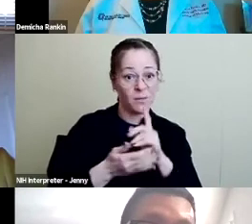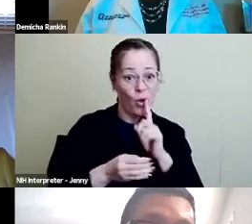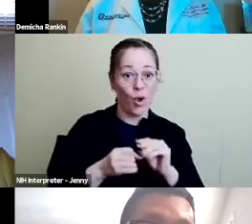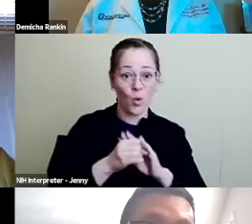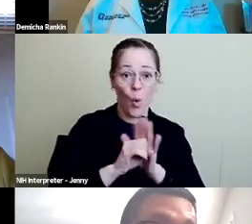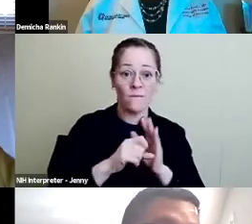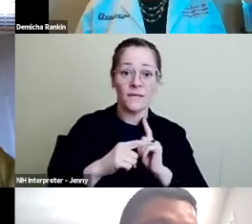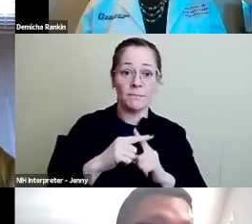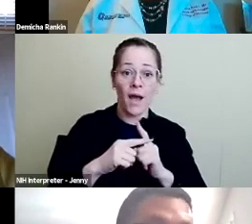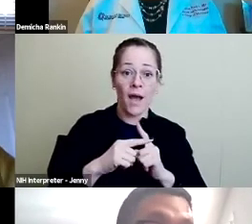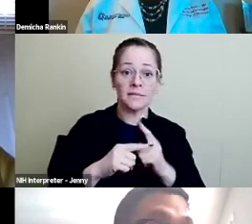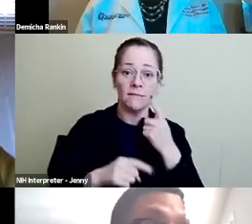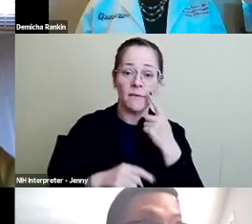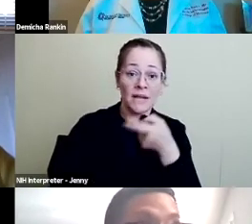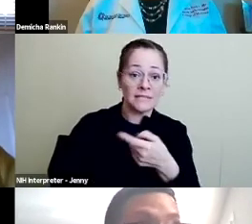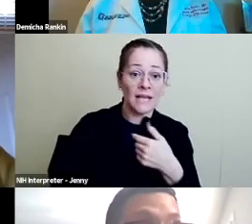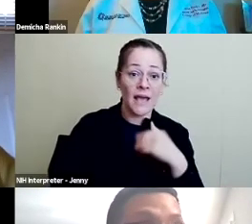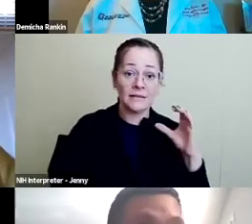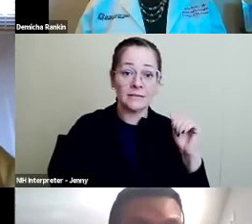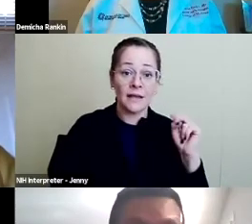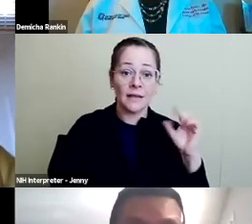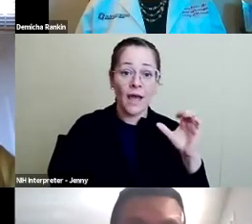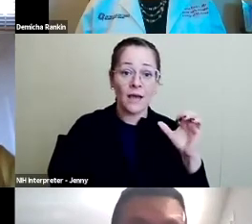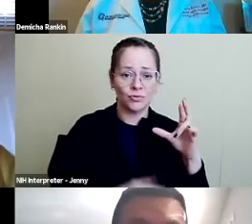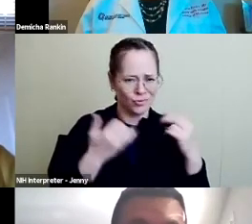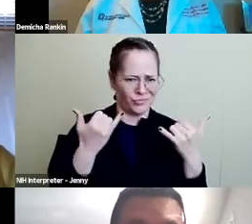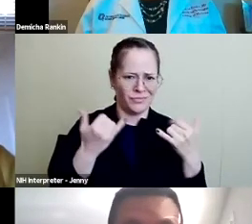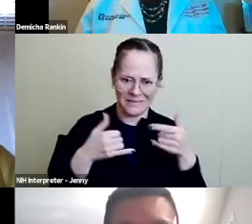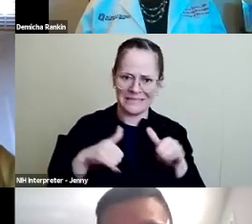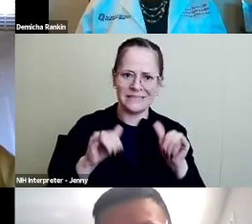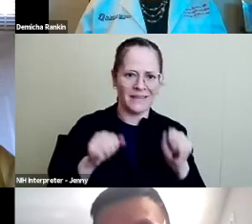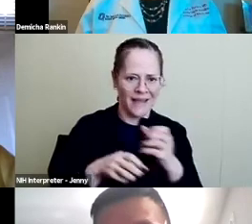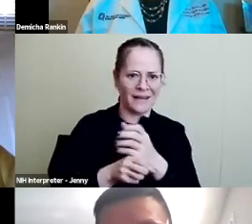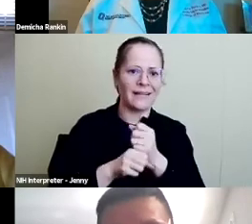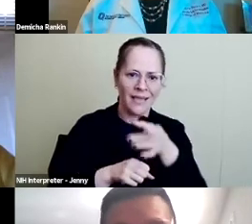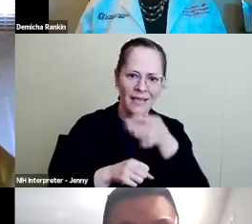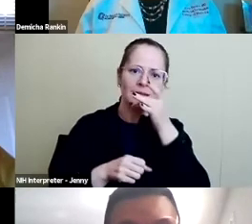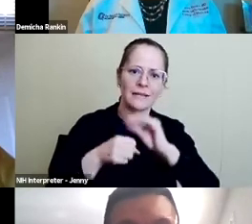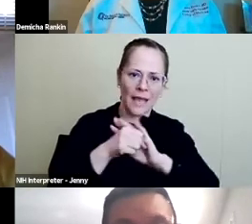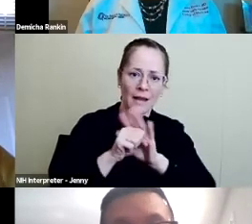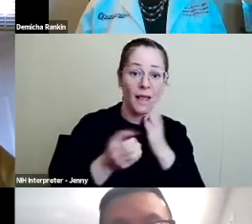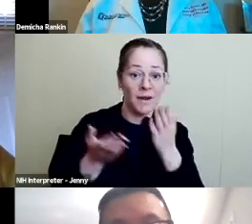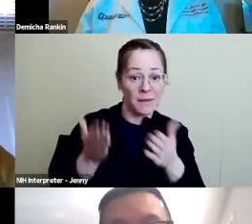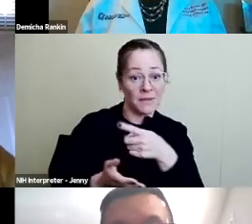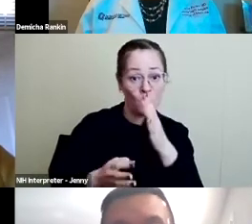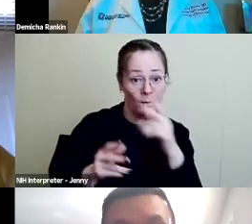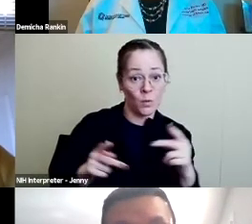Just because you have cancer doesn't mean you can't get the pandemic. And in some cases, it might make you more susceptible.